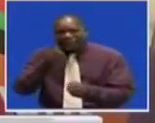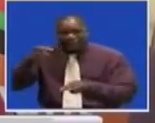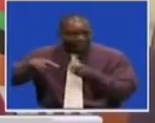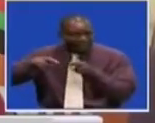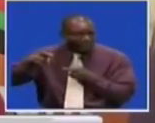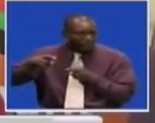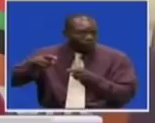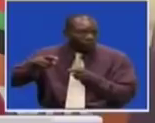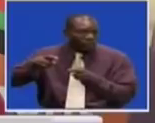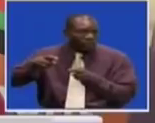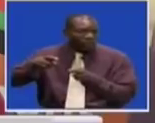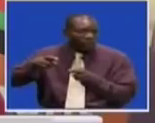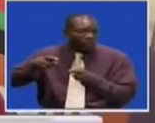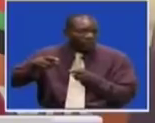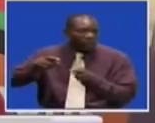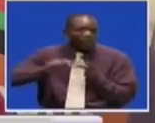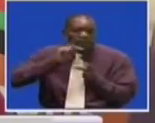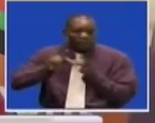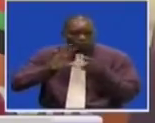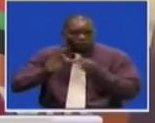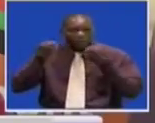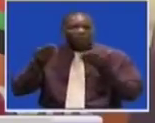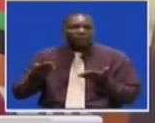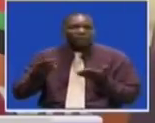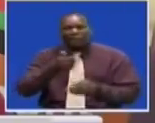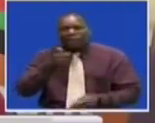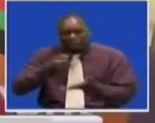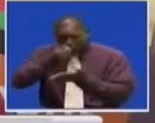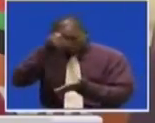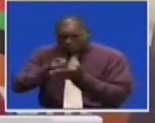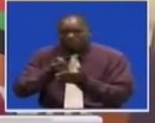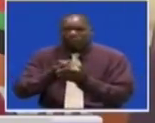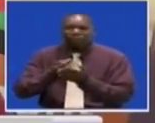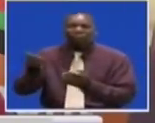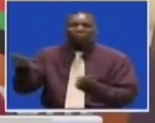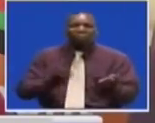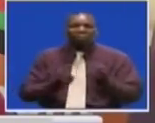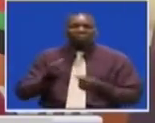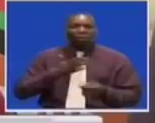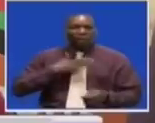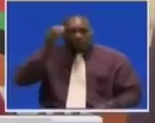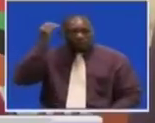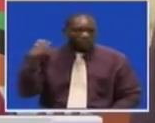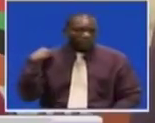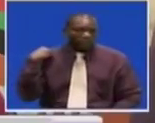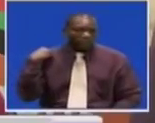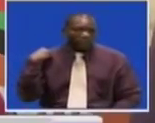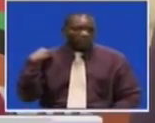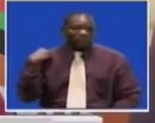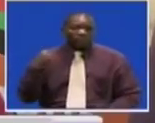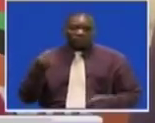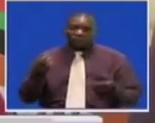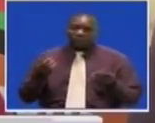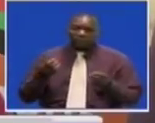exactly what I'm telling you. Because the other students have been coming to my office. And one of these days, when I have students